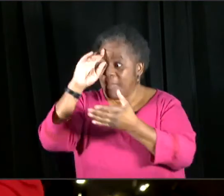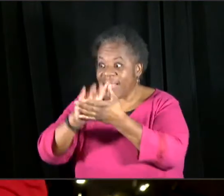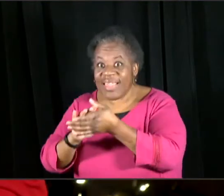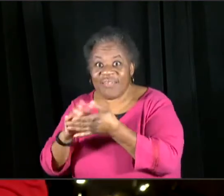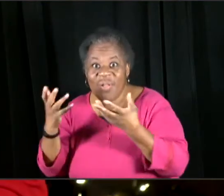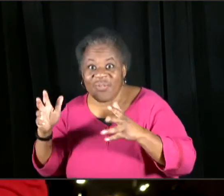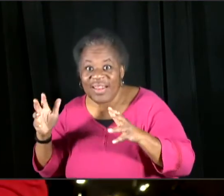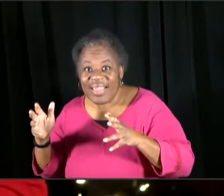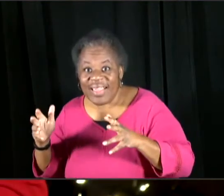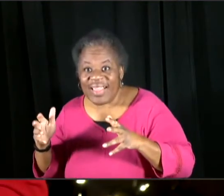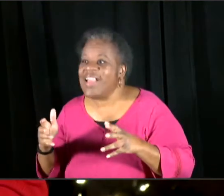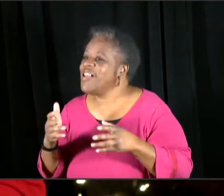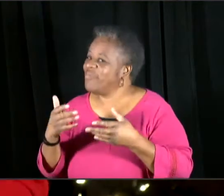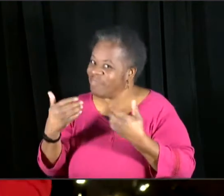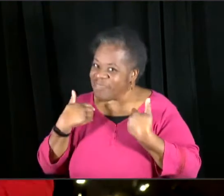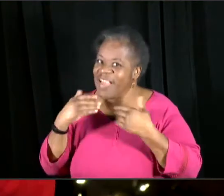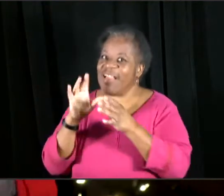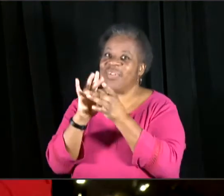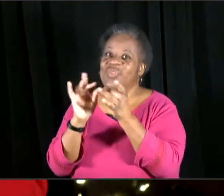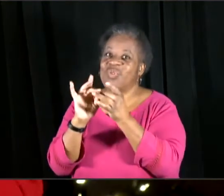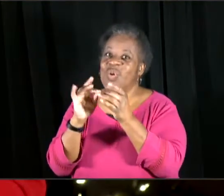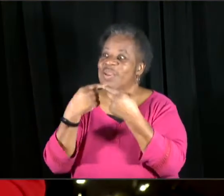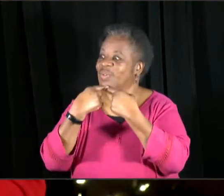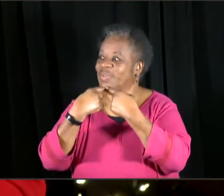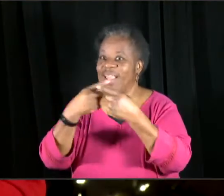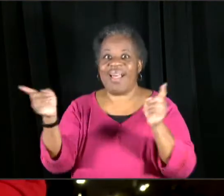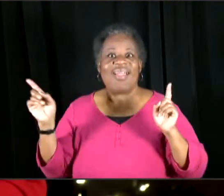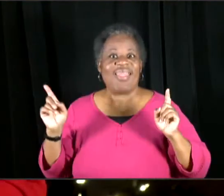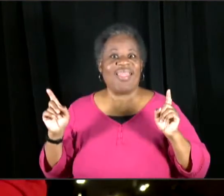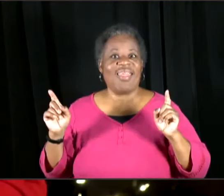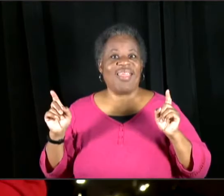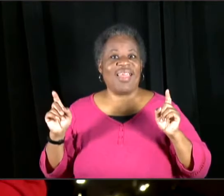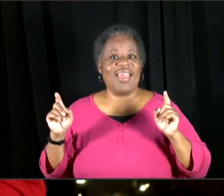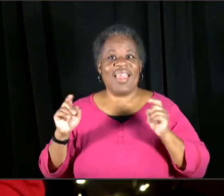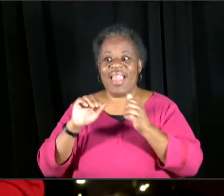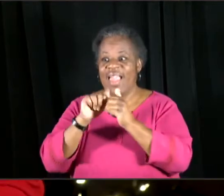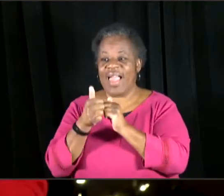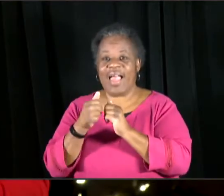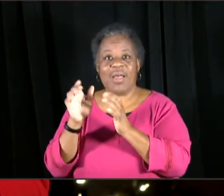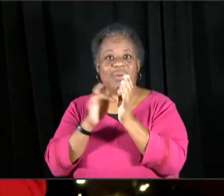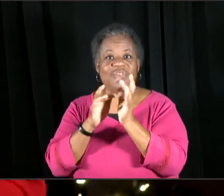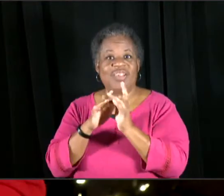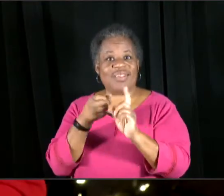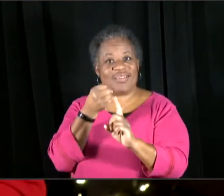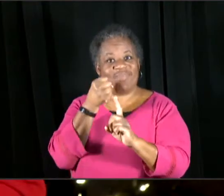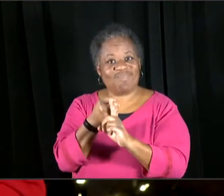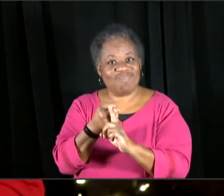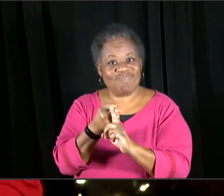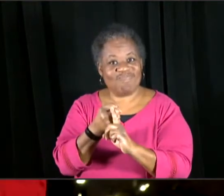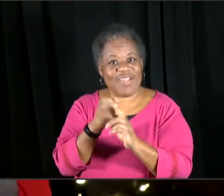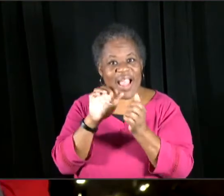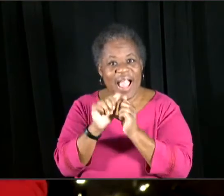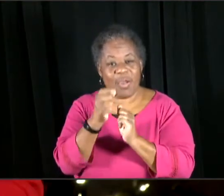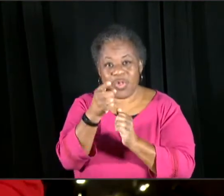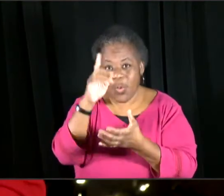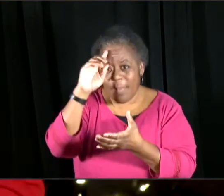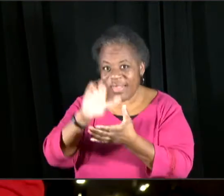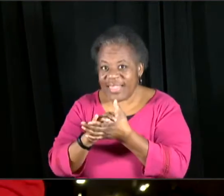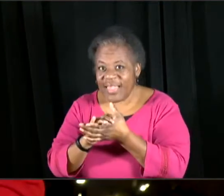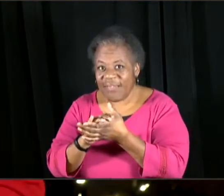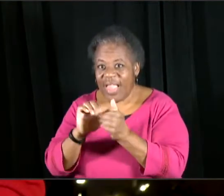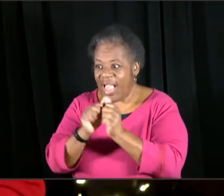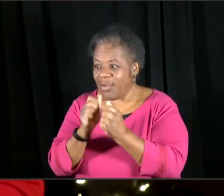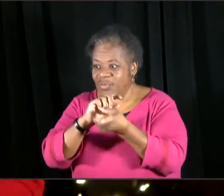you also have a story to tell. Your own version of the Jesus story, how you came to believe it and how it has changed